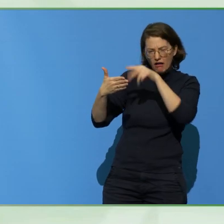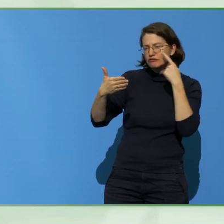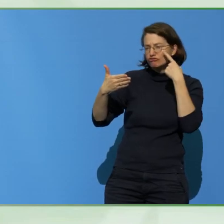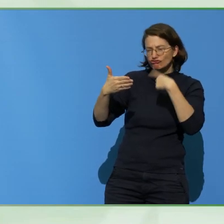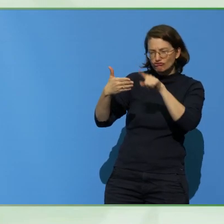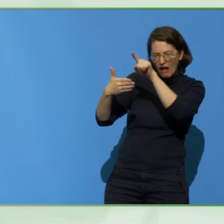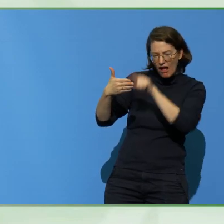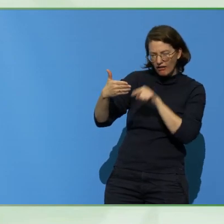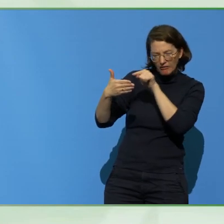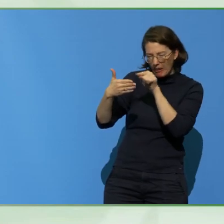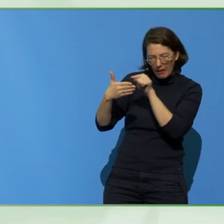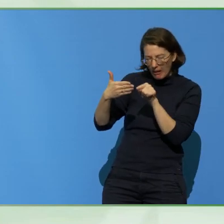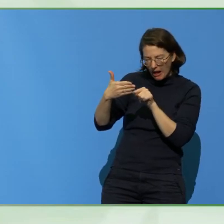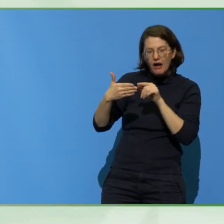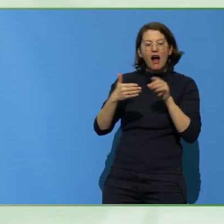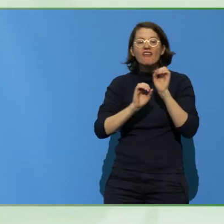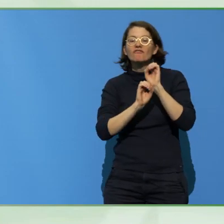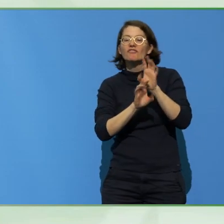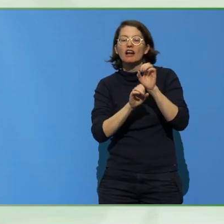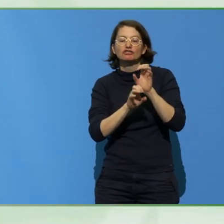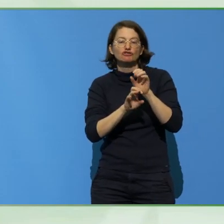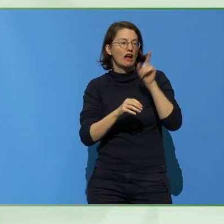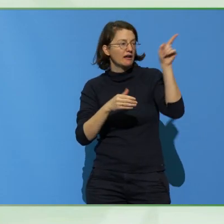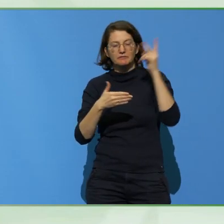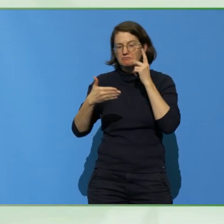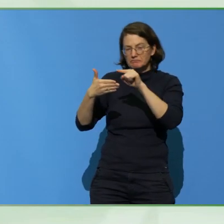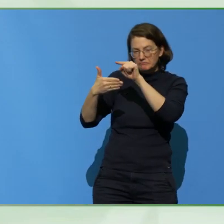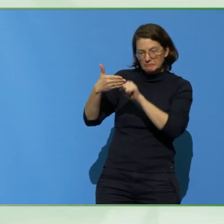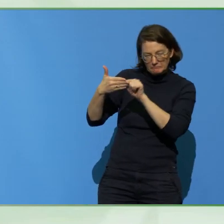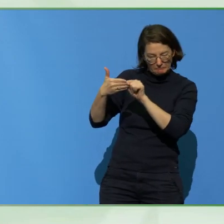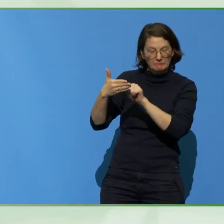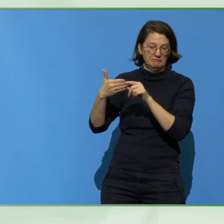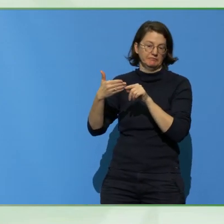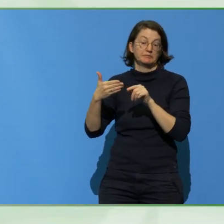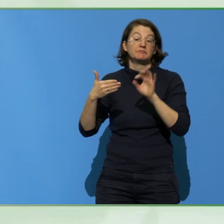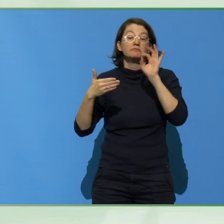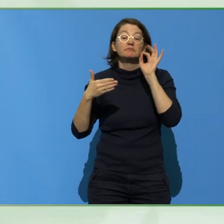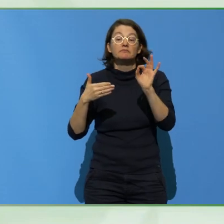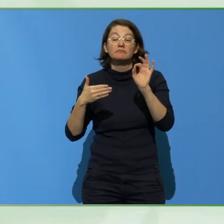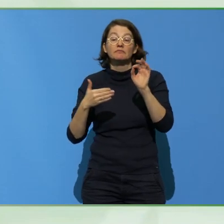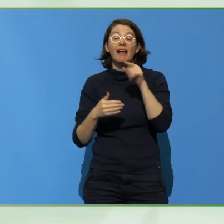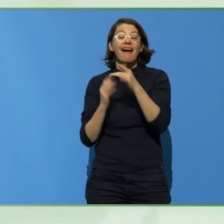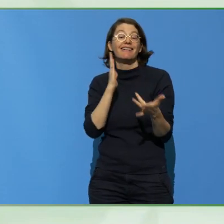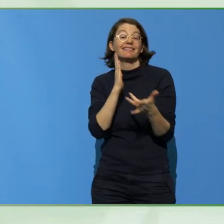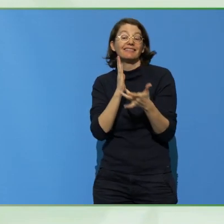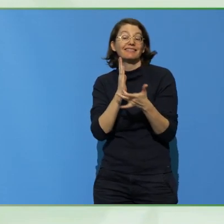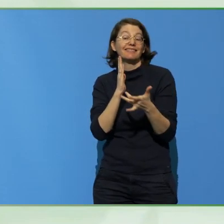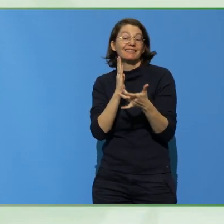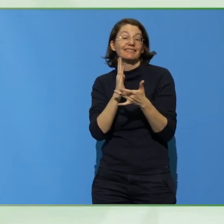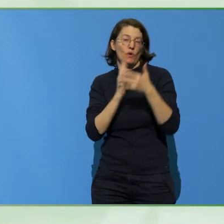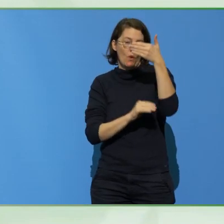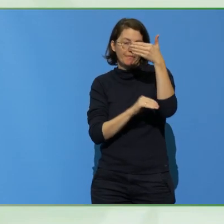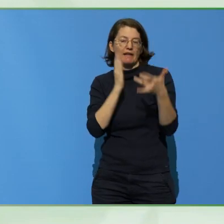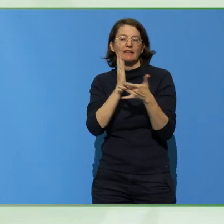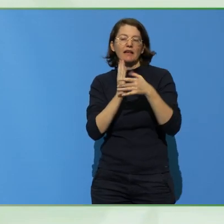Mahindra Foundation. Unfortunately, he couldn't be here with us at ZeroCon, but he's with us spiritually, let's